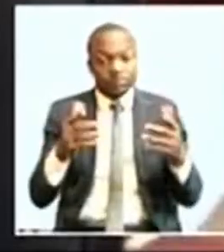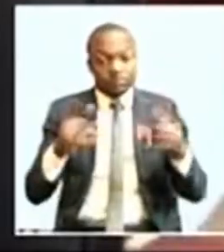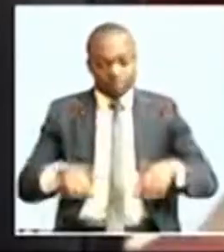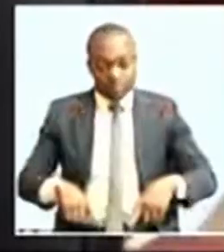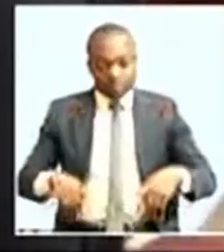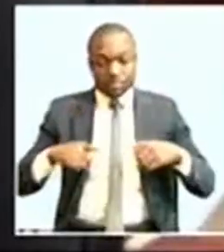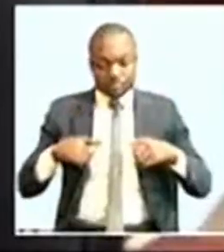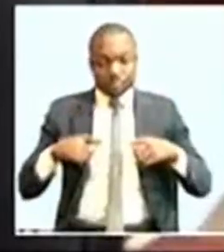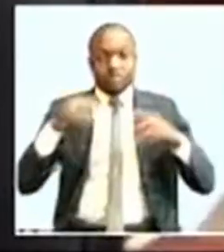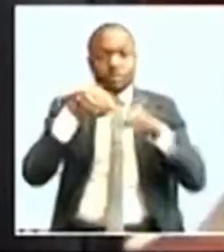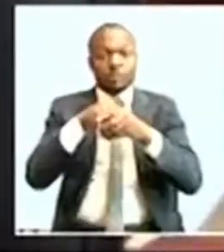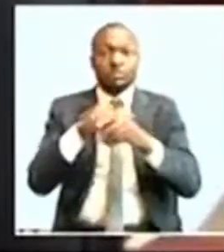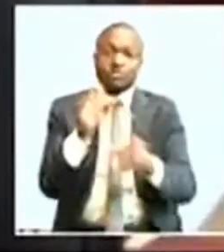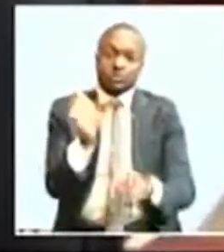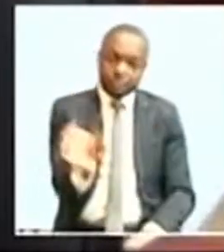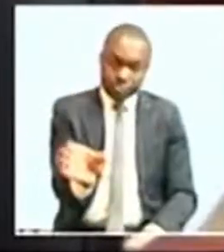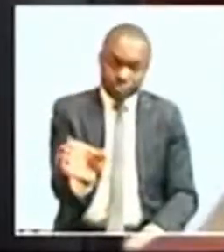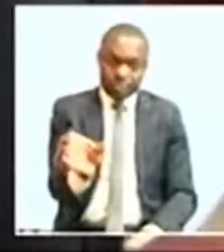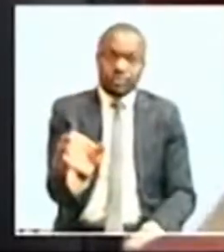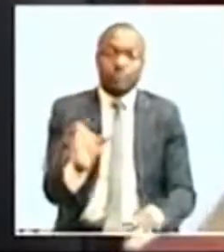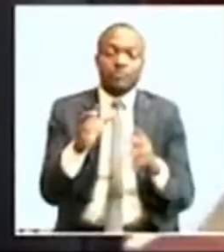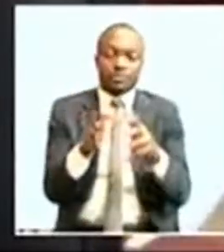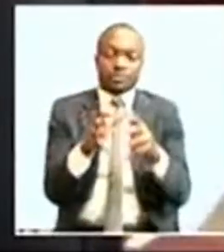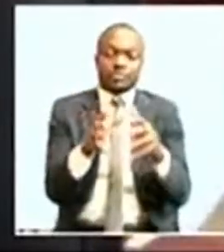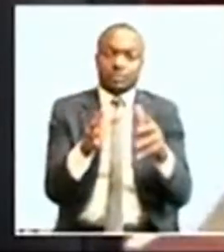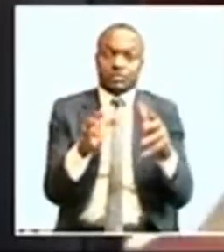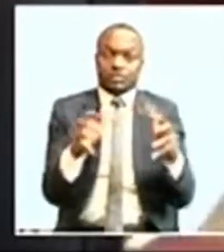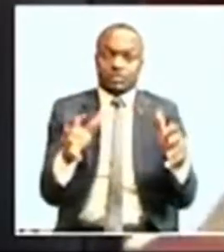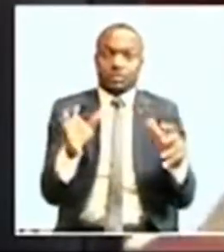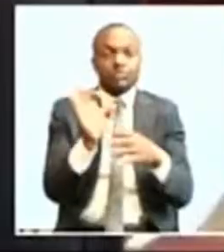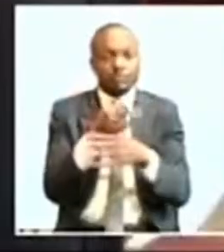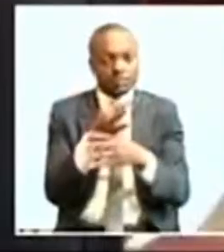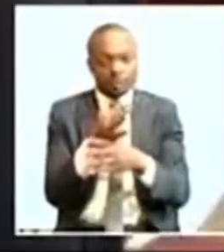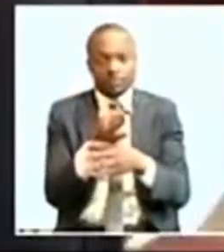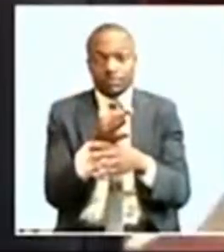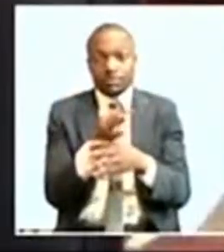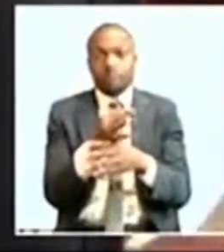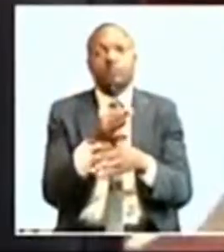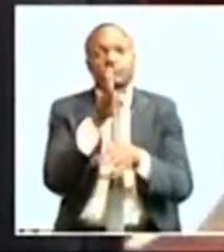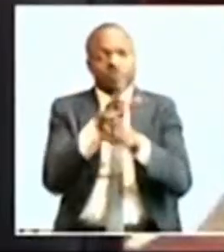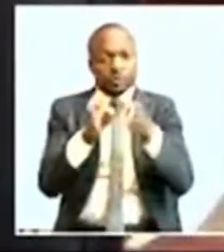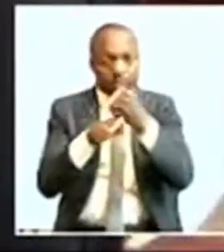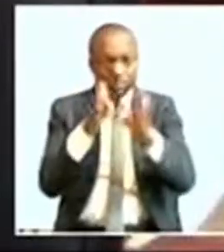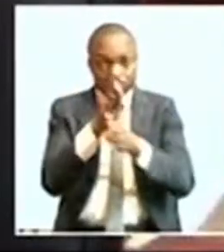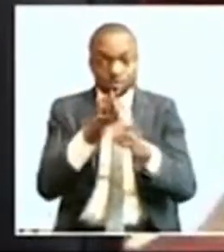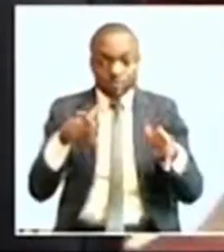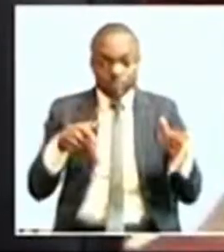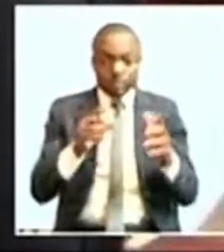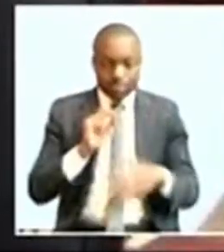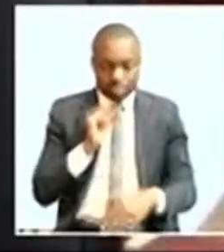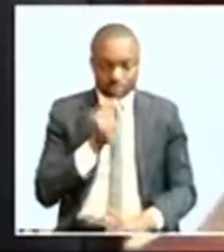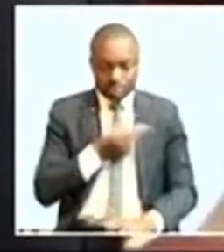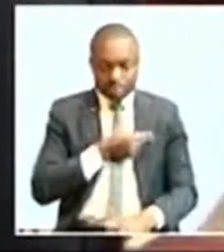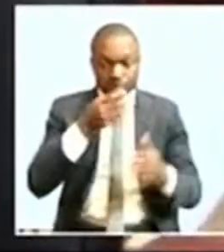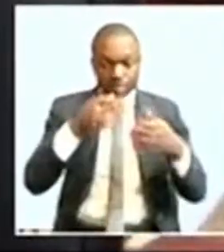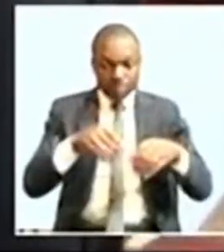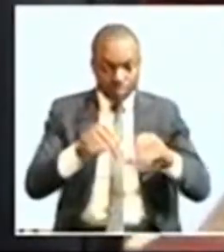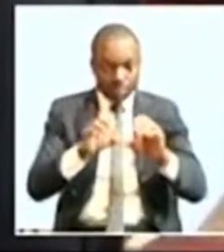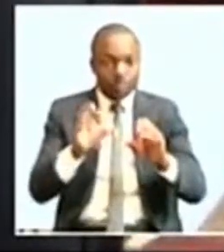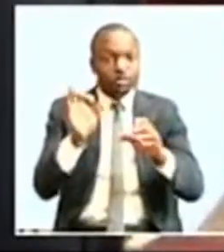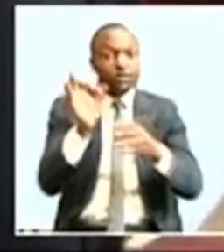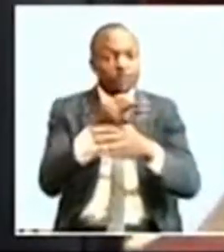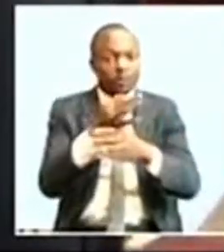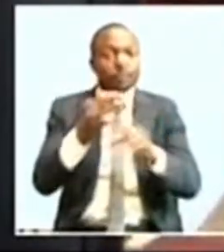within the sector. And expanding infrastructure around the sector would actually allow us to continue to fish